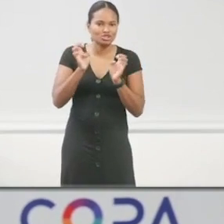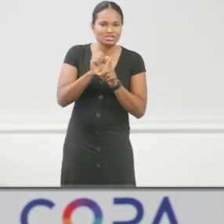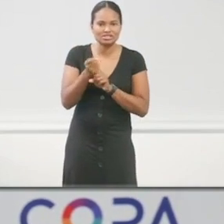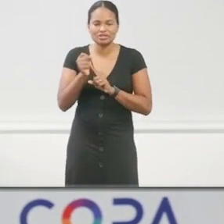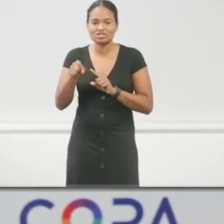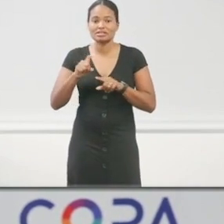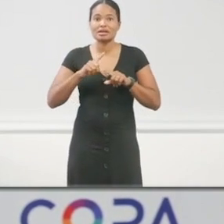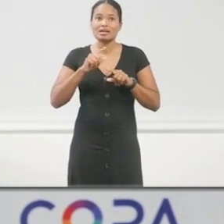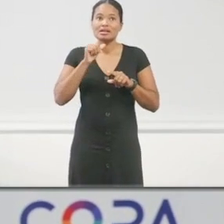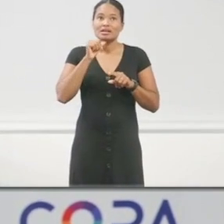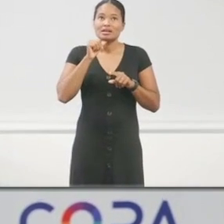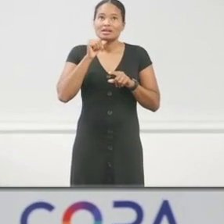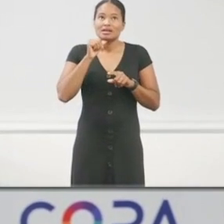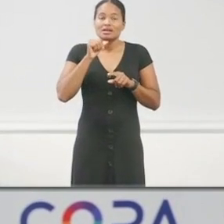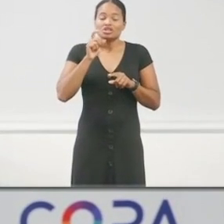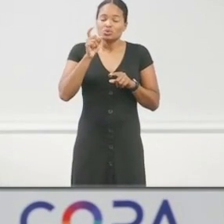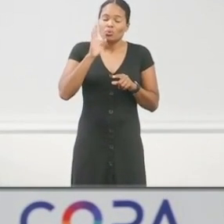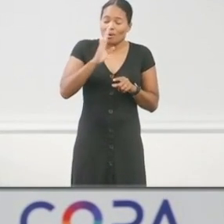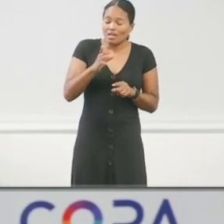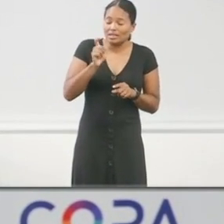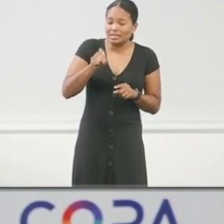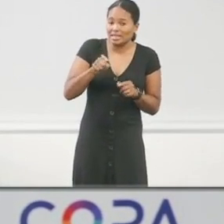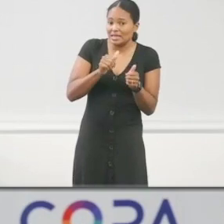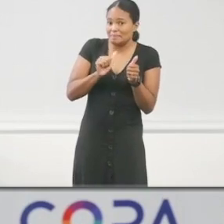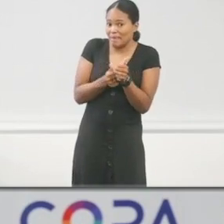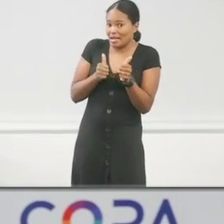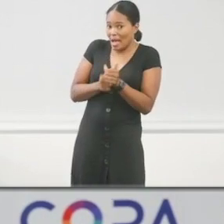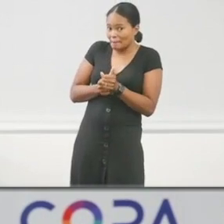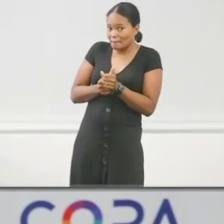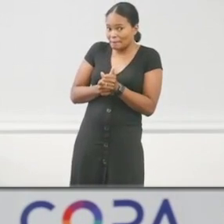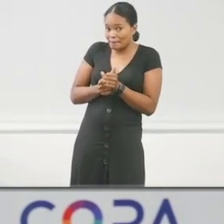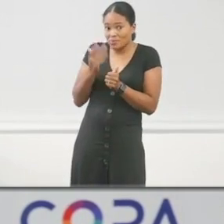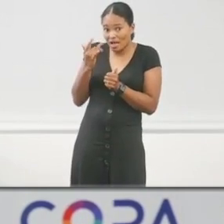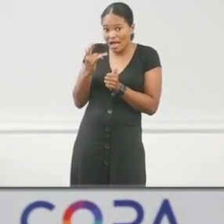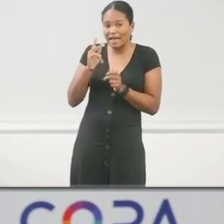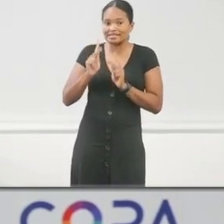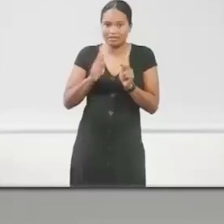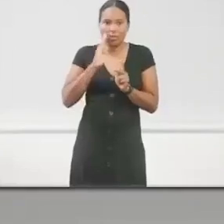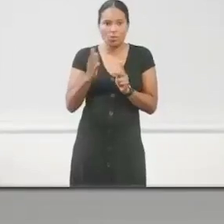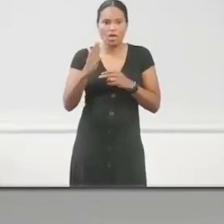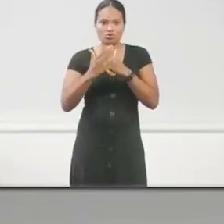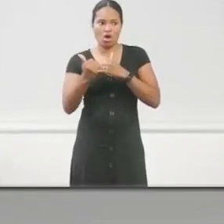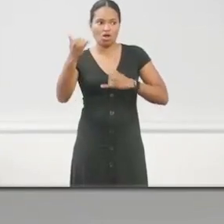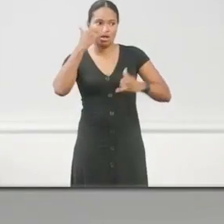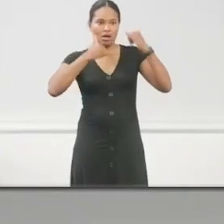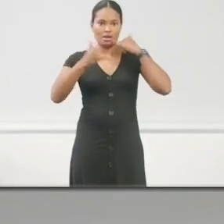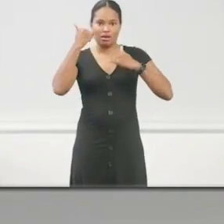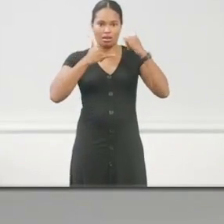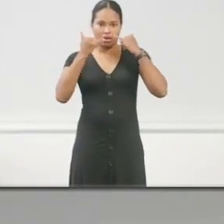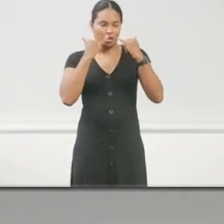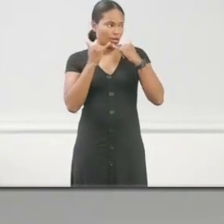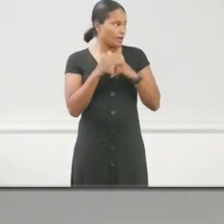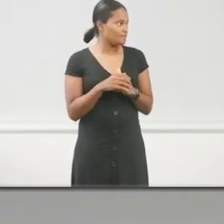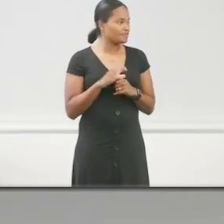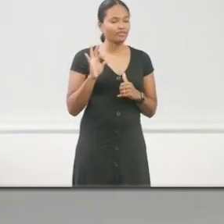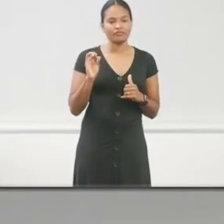You have to have backup, because you will have people calling you, flooding your phone lines. Right. But here's that opportunity that I was talking about